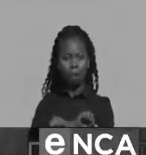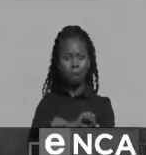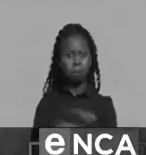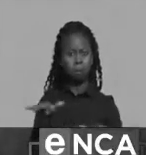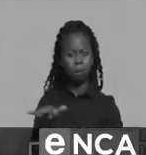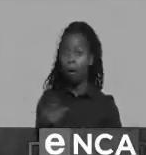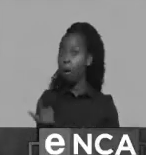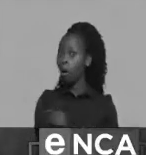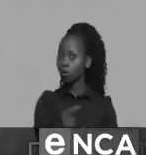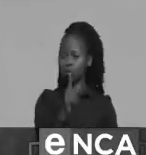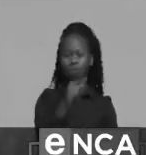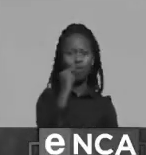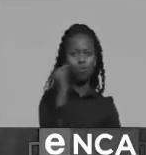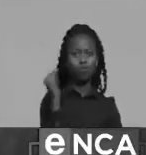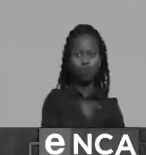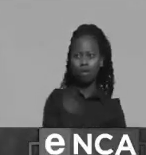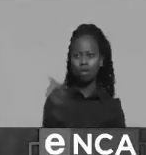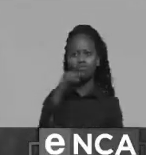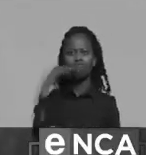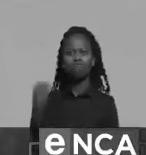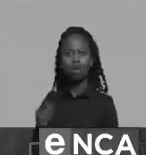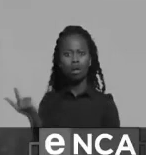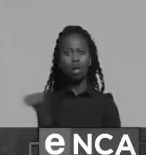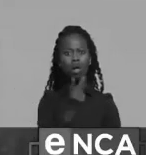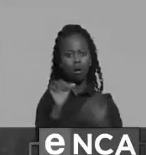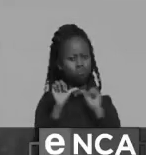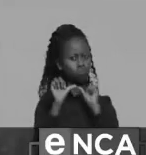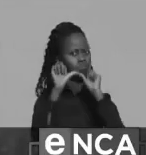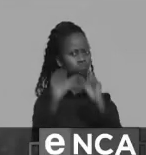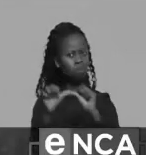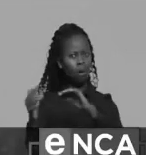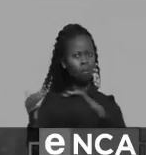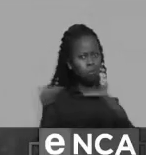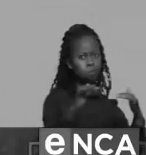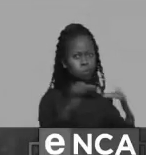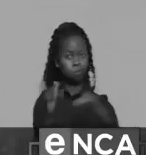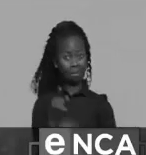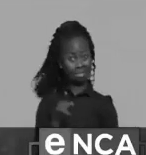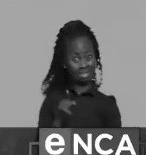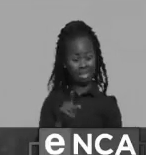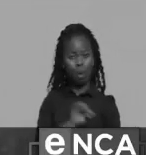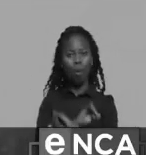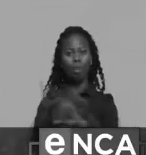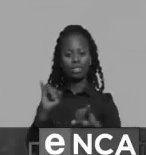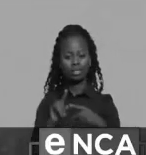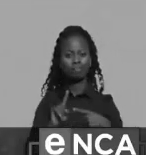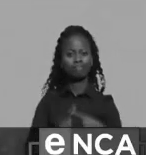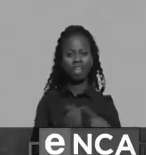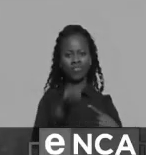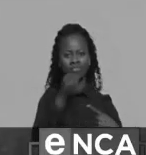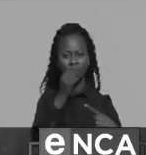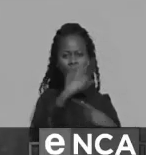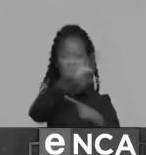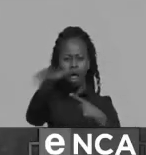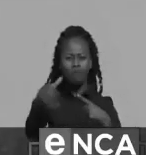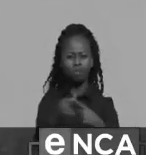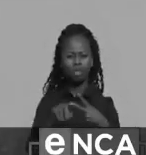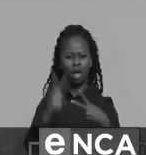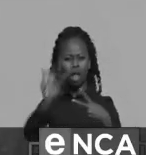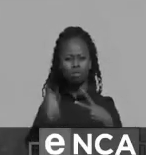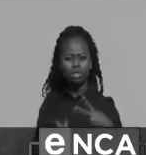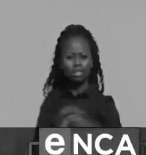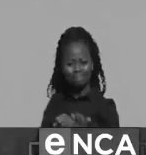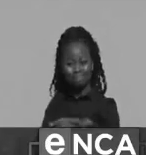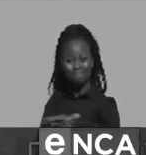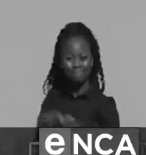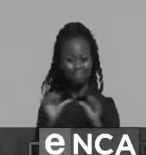rands to acquire the same car. For instance, if the rand weakens to 20 rands per dollar, the cost of the car would rise to